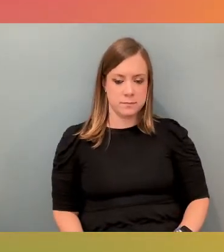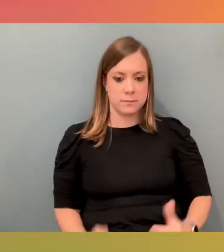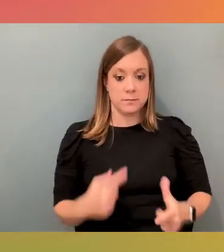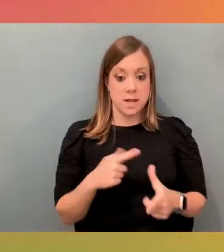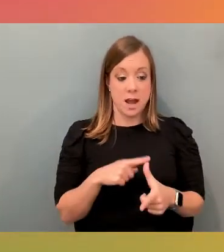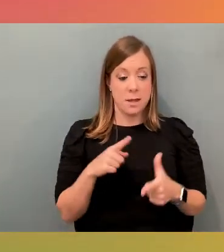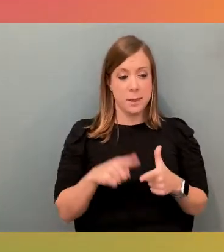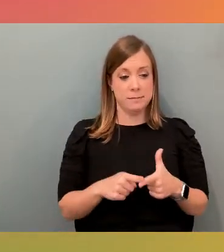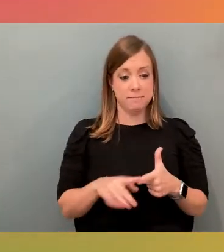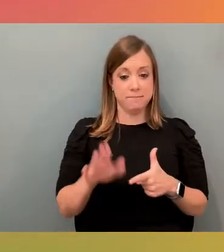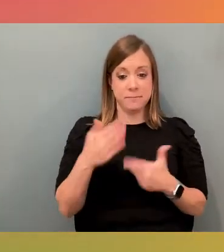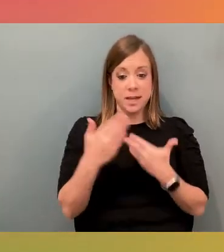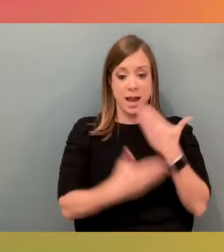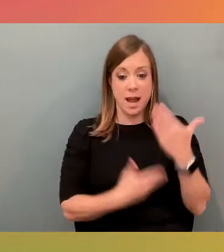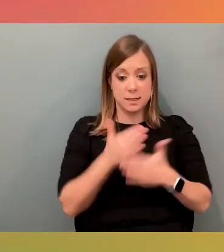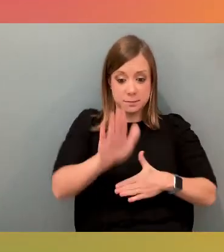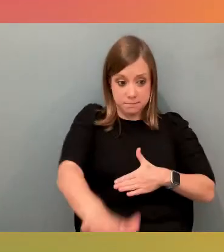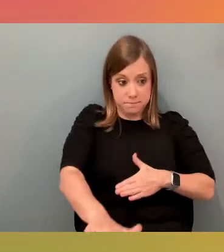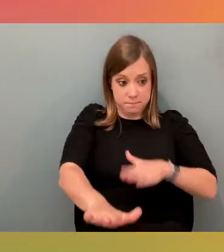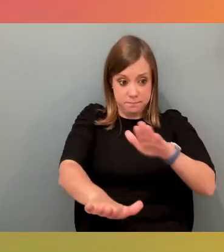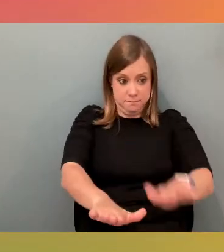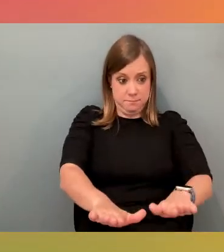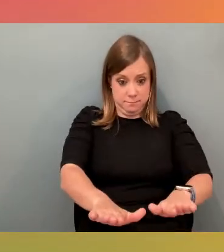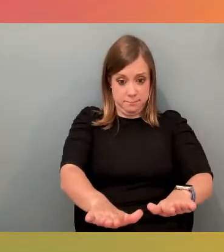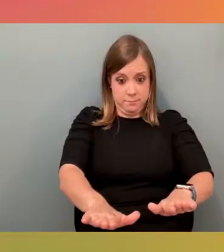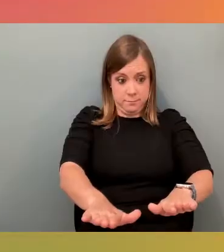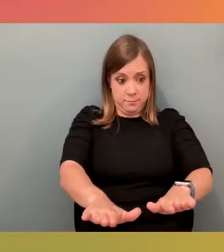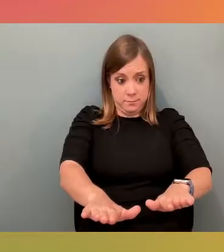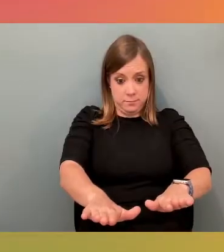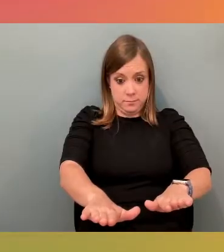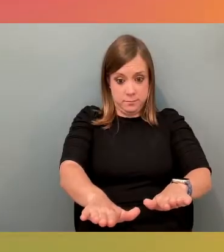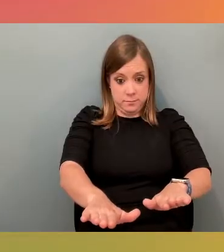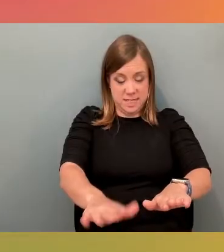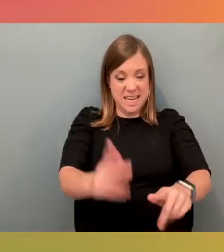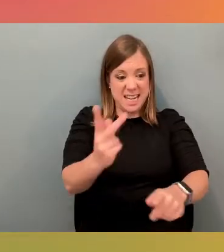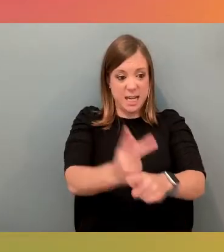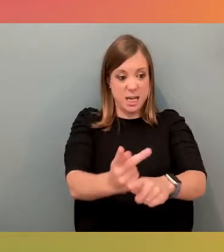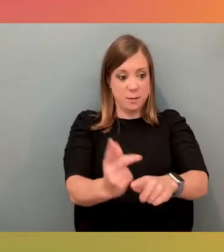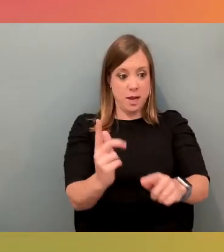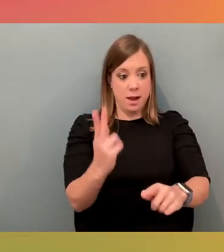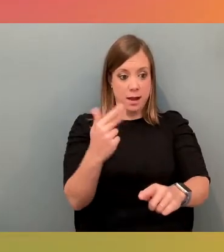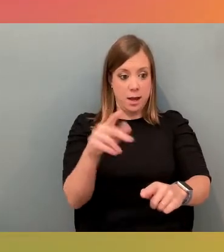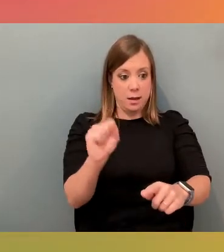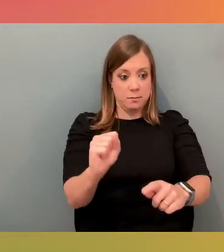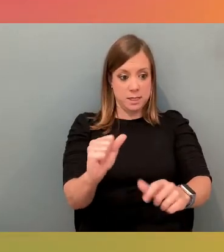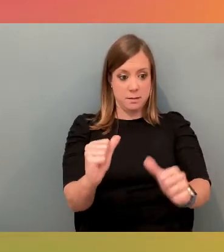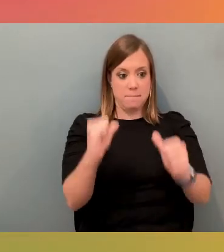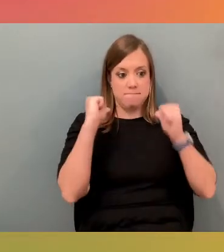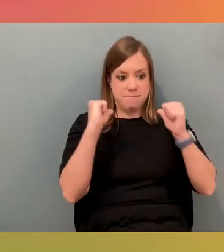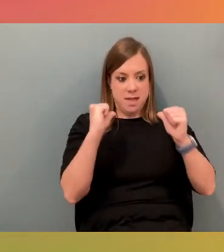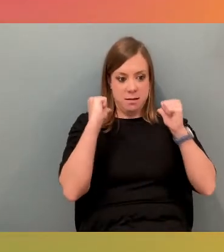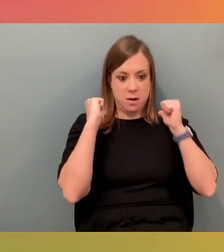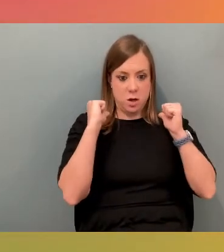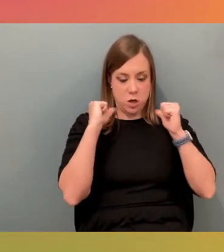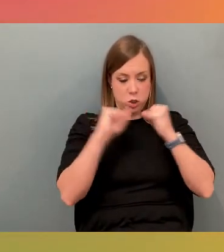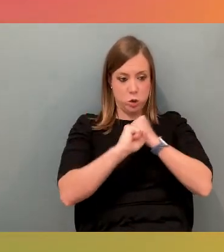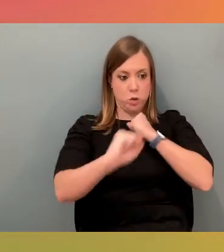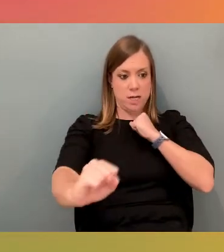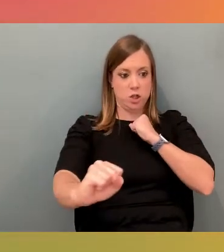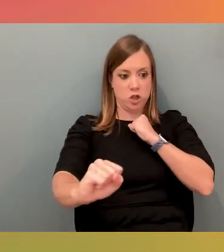hands on the floor, walk them forward, keep your hips reaching back towards your heels as we make our way to this child's pose